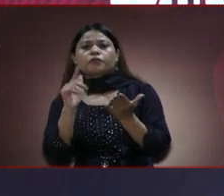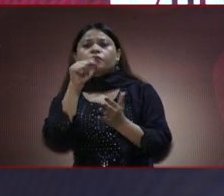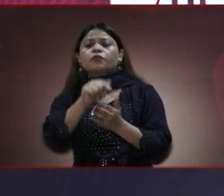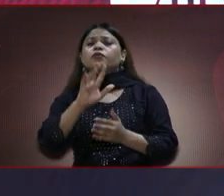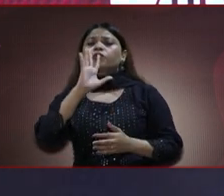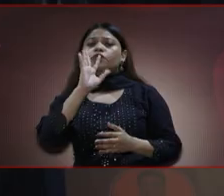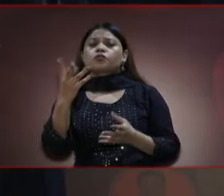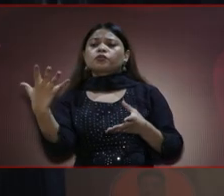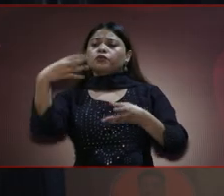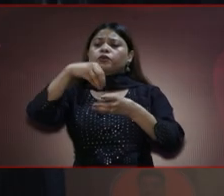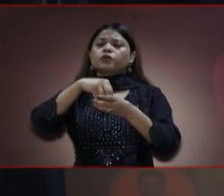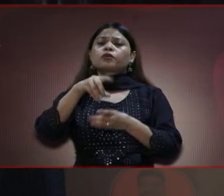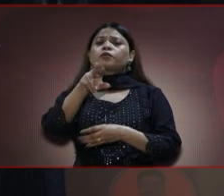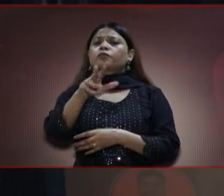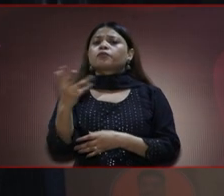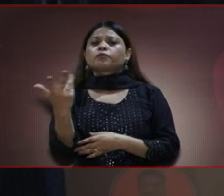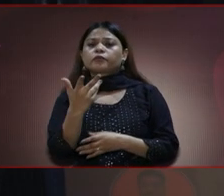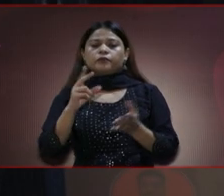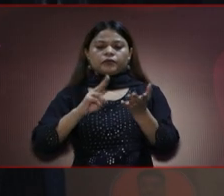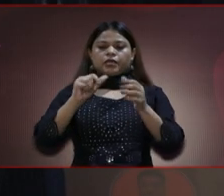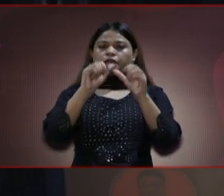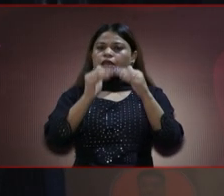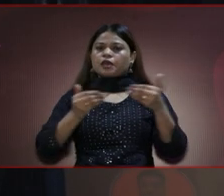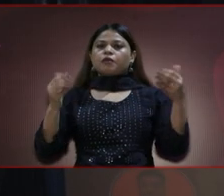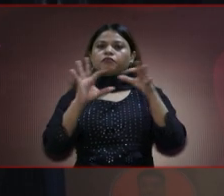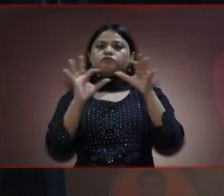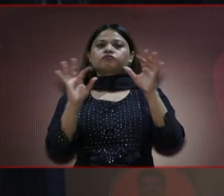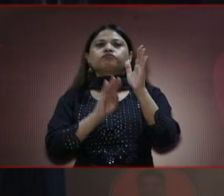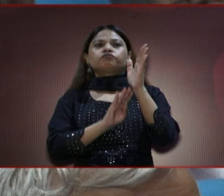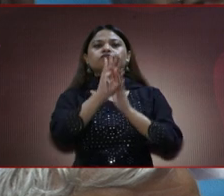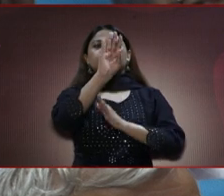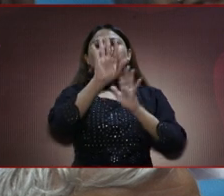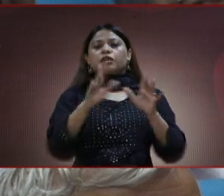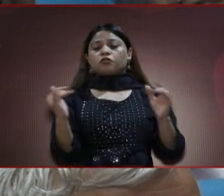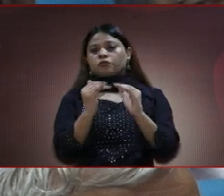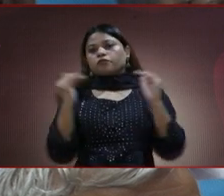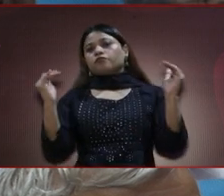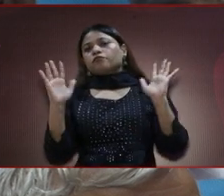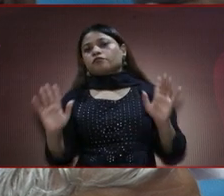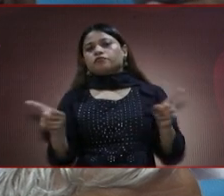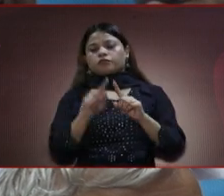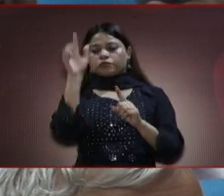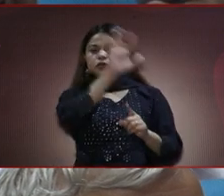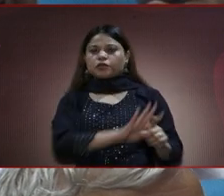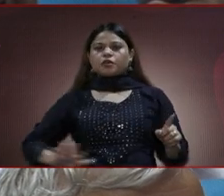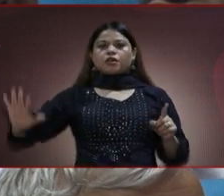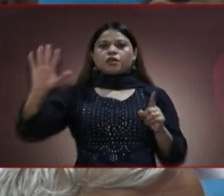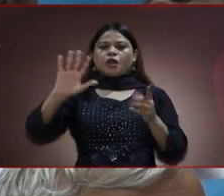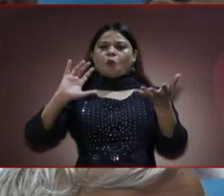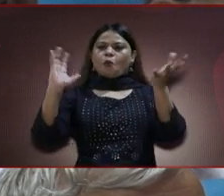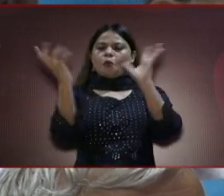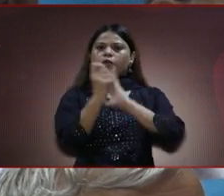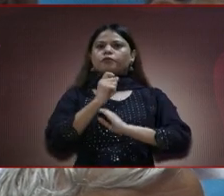in shaping the educational foundation of our nation cannot be overstated. For India to emerge as a global